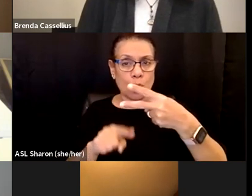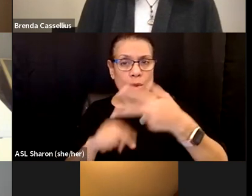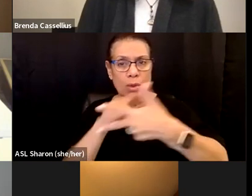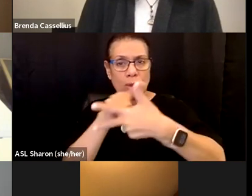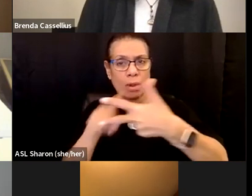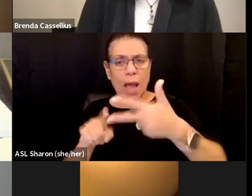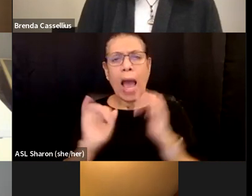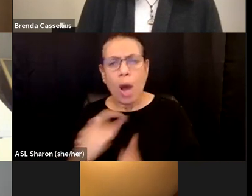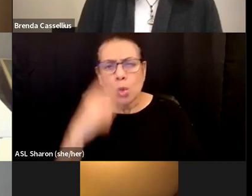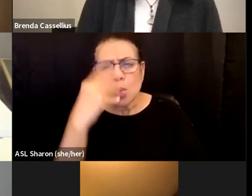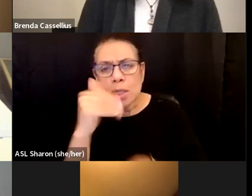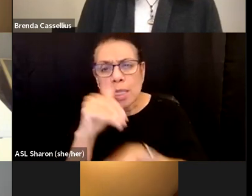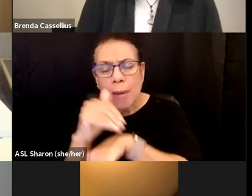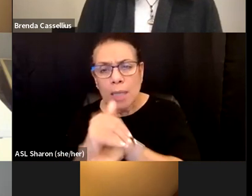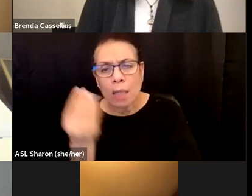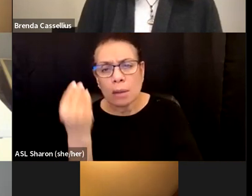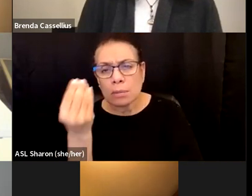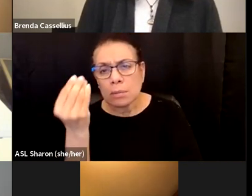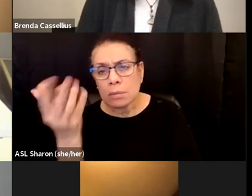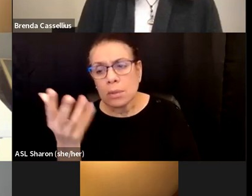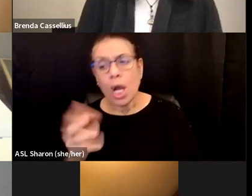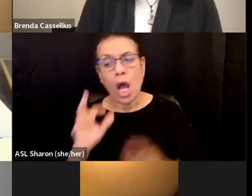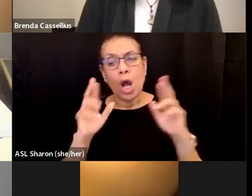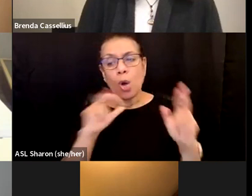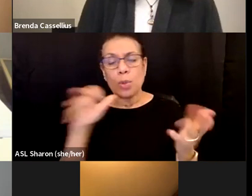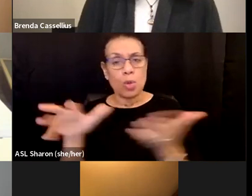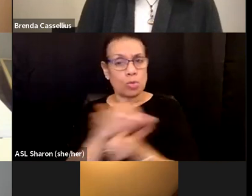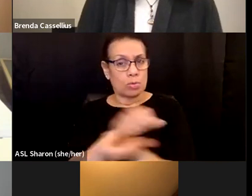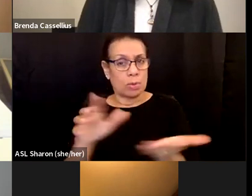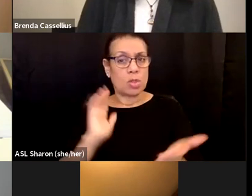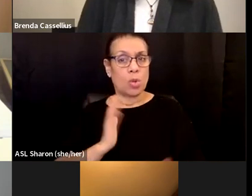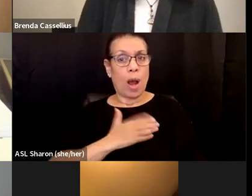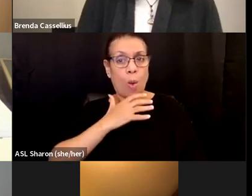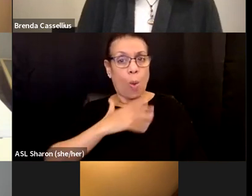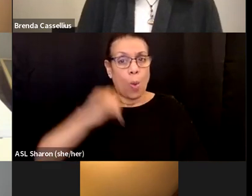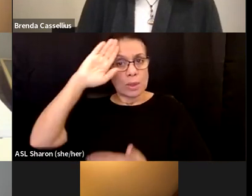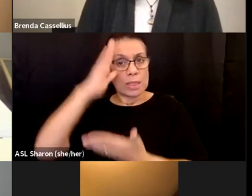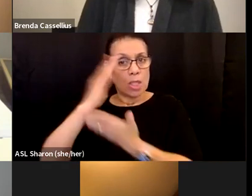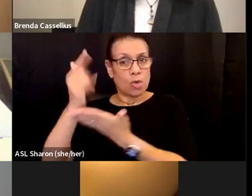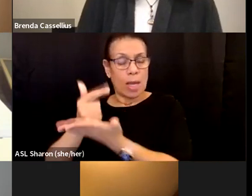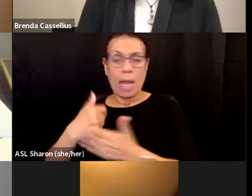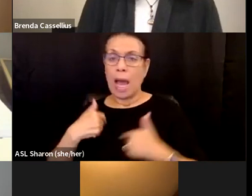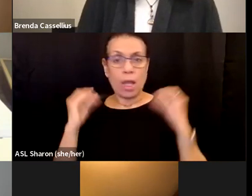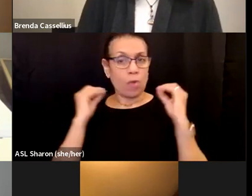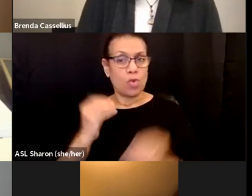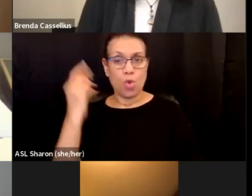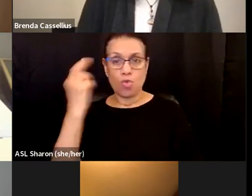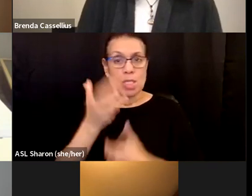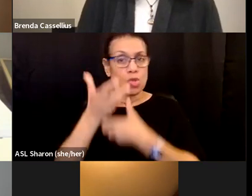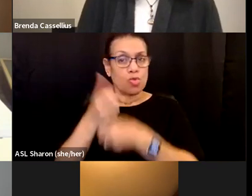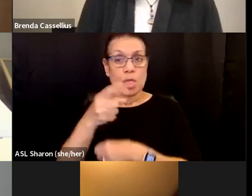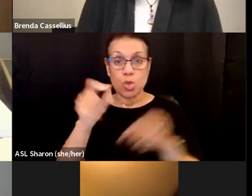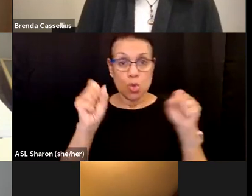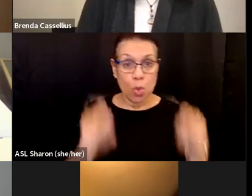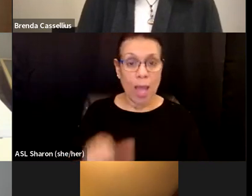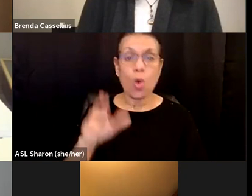sleep at night we hope you won't materially damage bls before our older son graduates you've given me no reason to trust that you can or